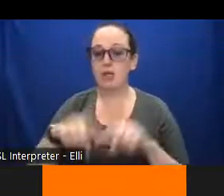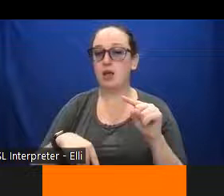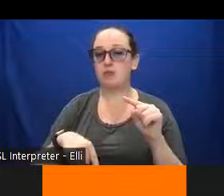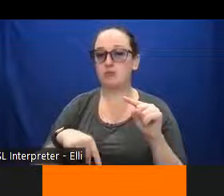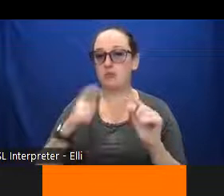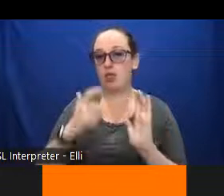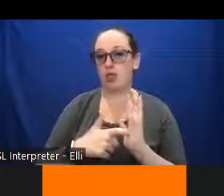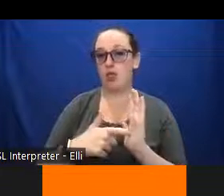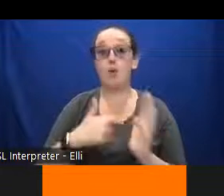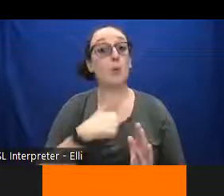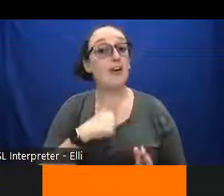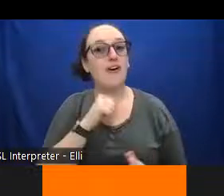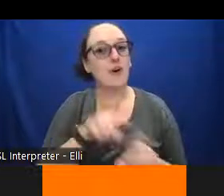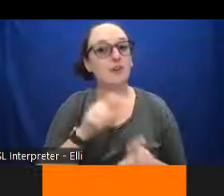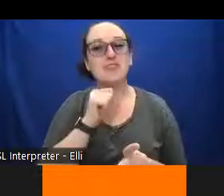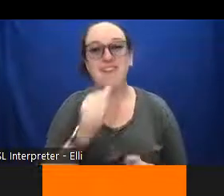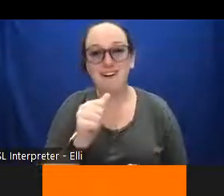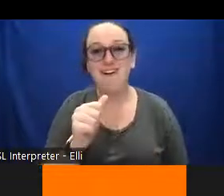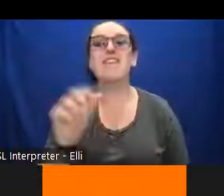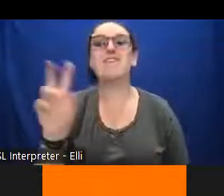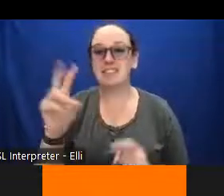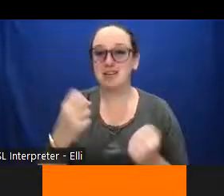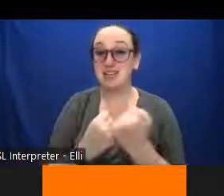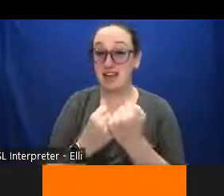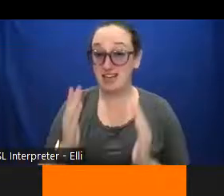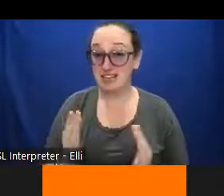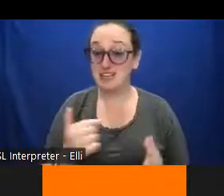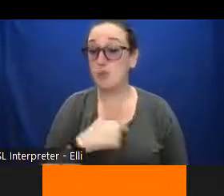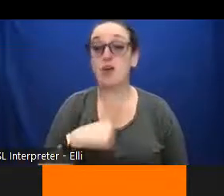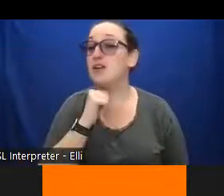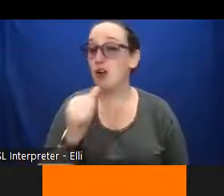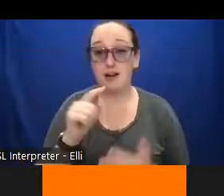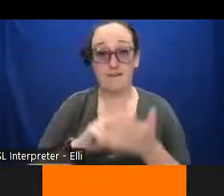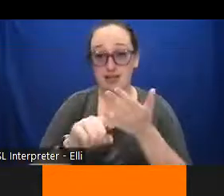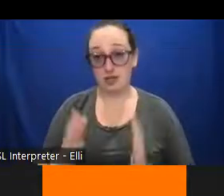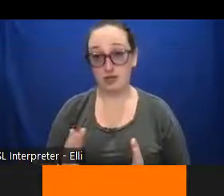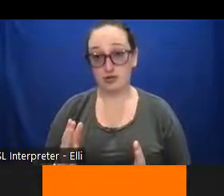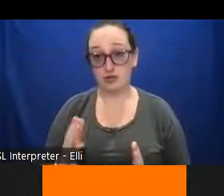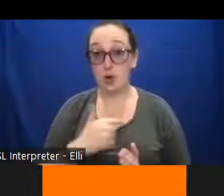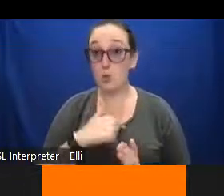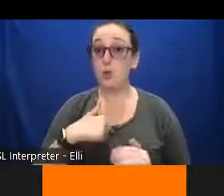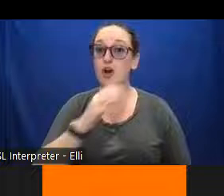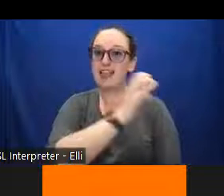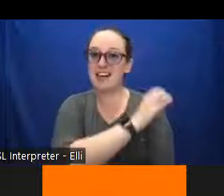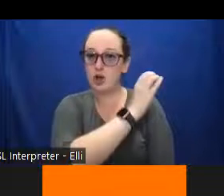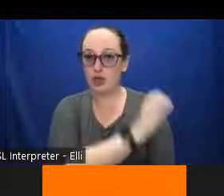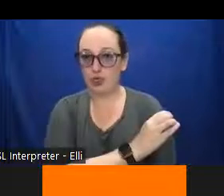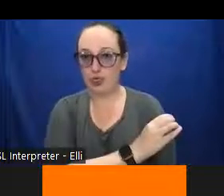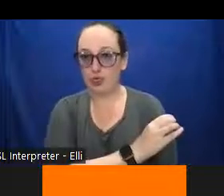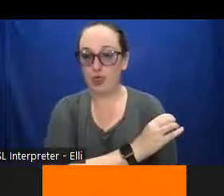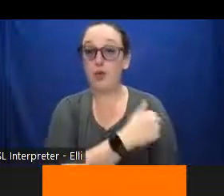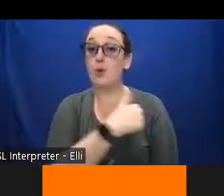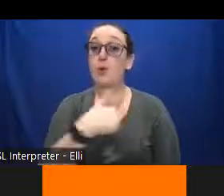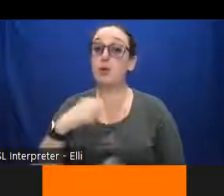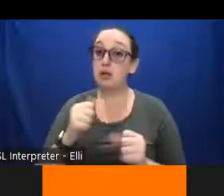advocates or investigators. So we provide a clinical role, and we can help you